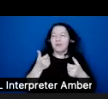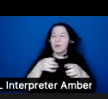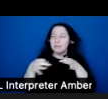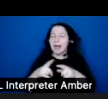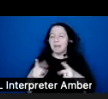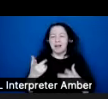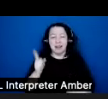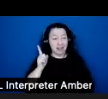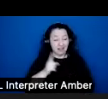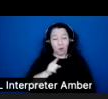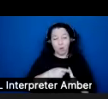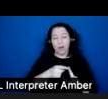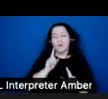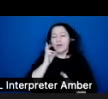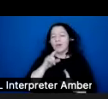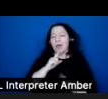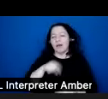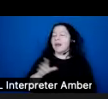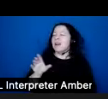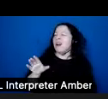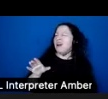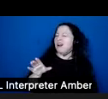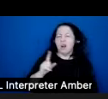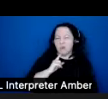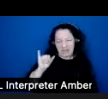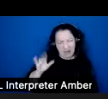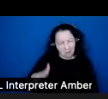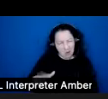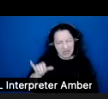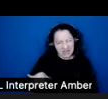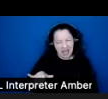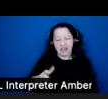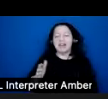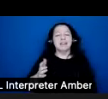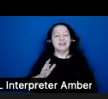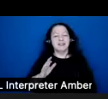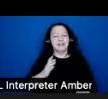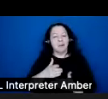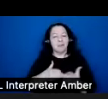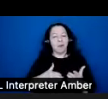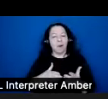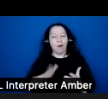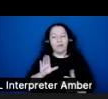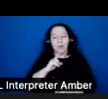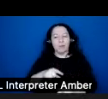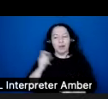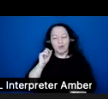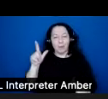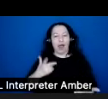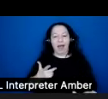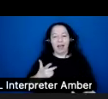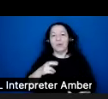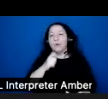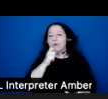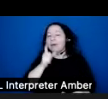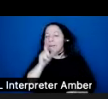so surprised. I think there's that element, right, where people are like, and then that sort of disbelief or not automatically